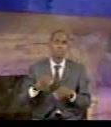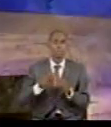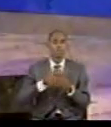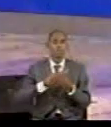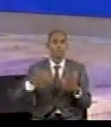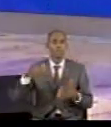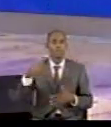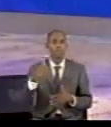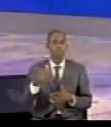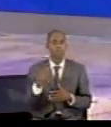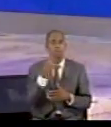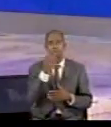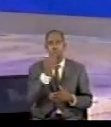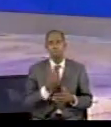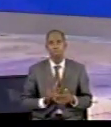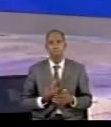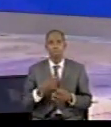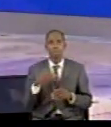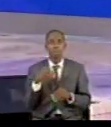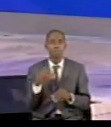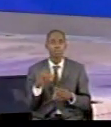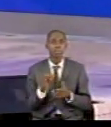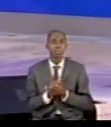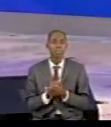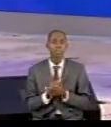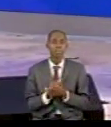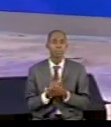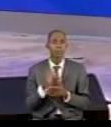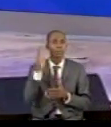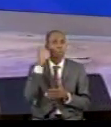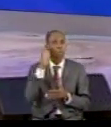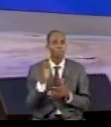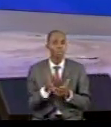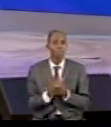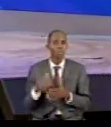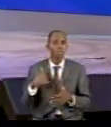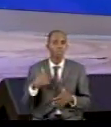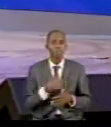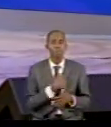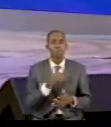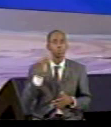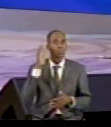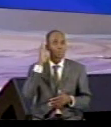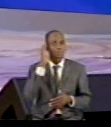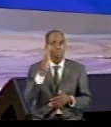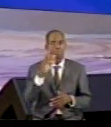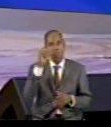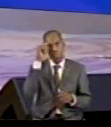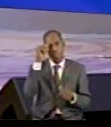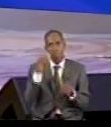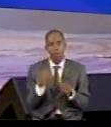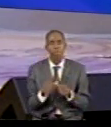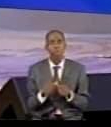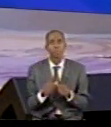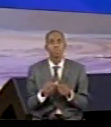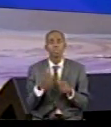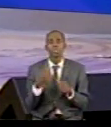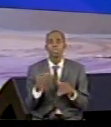only they would that we should remember the poor, the